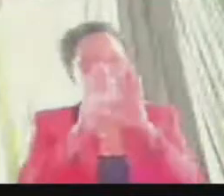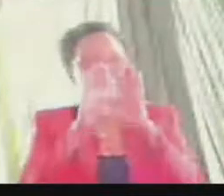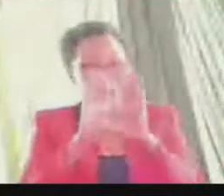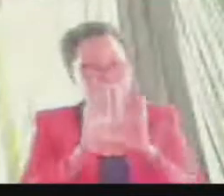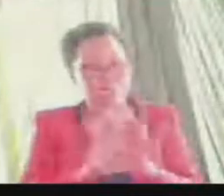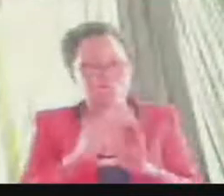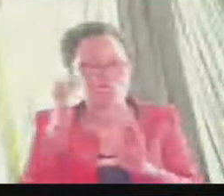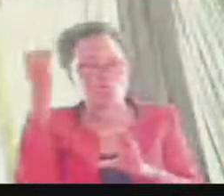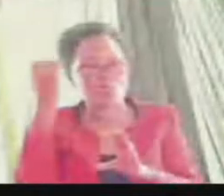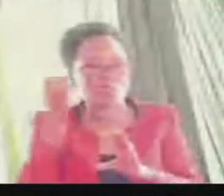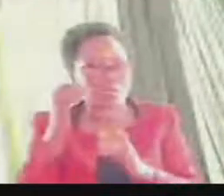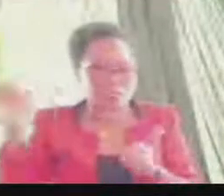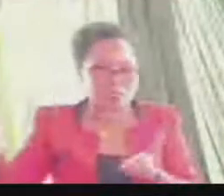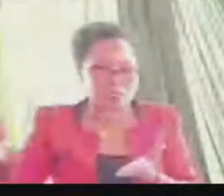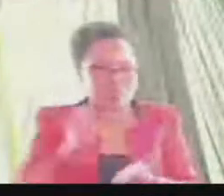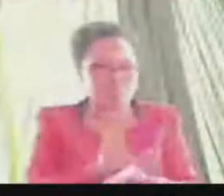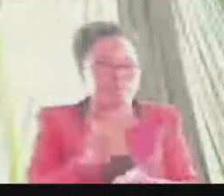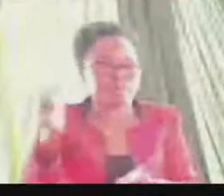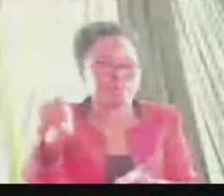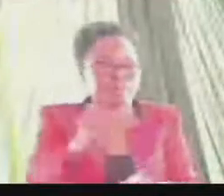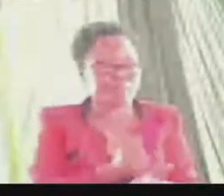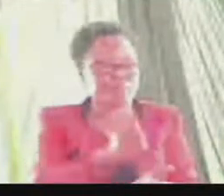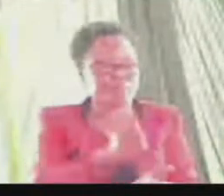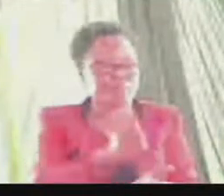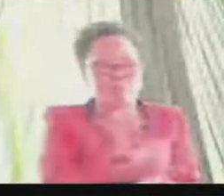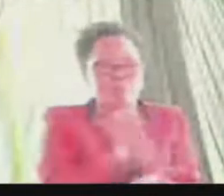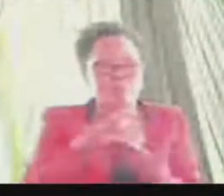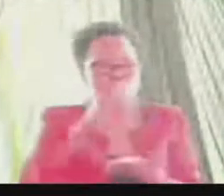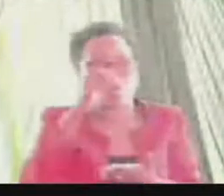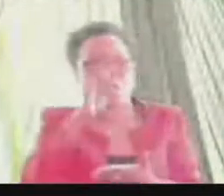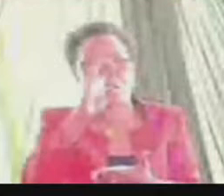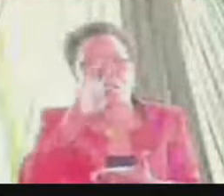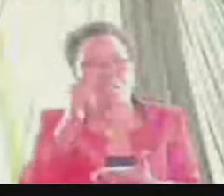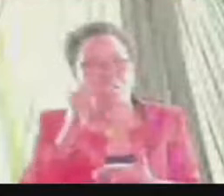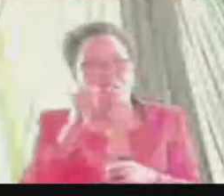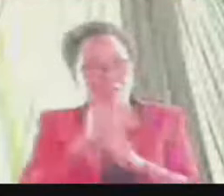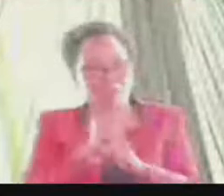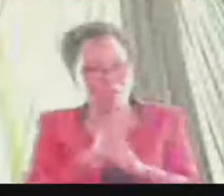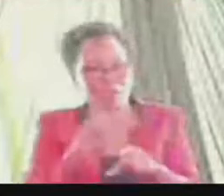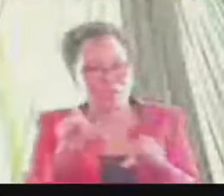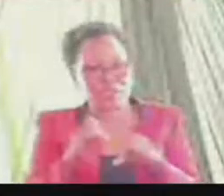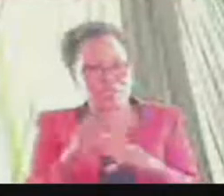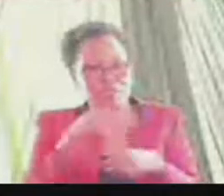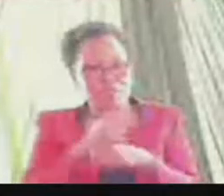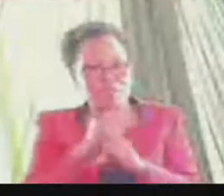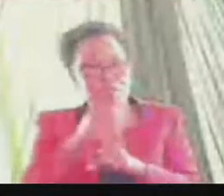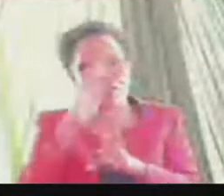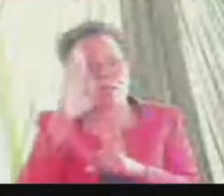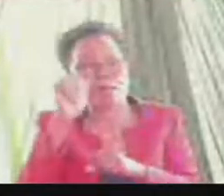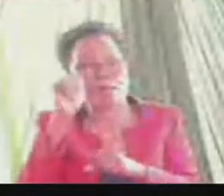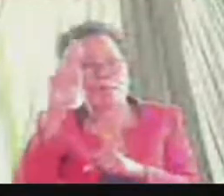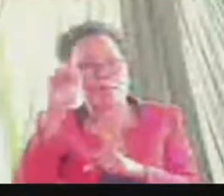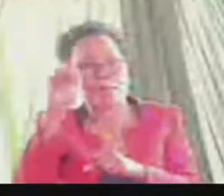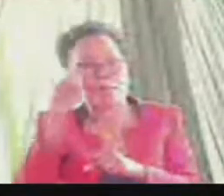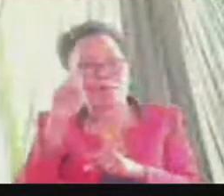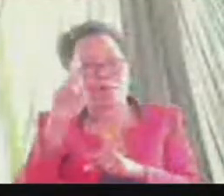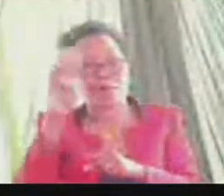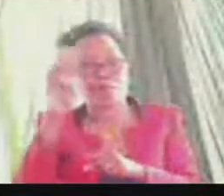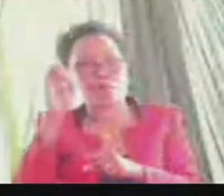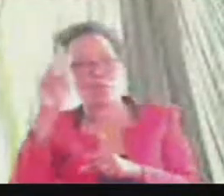more ICT staff and expand the bandwidth. It's expensive, because I've talked to